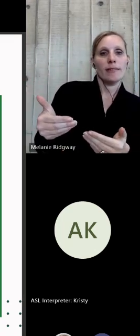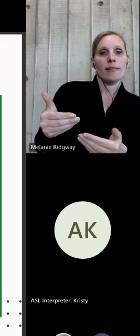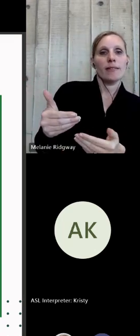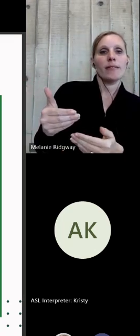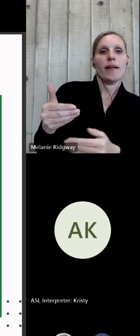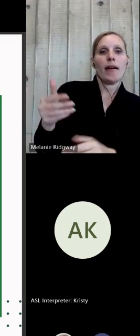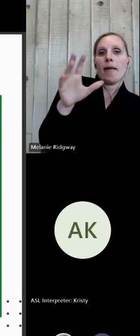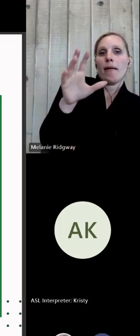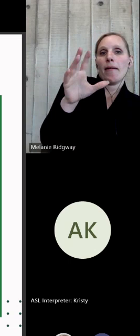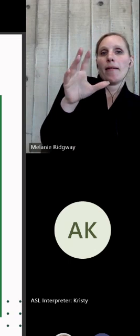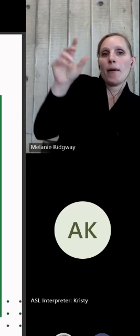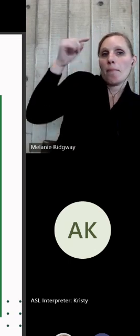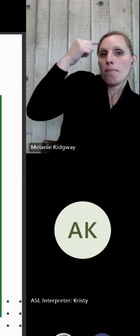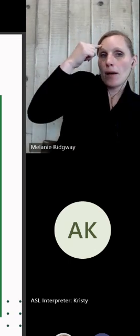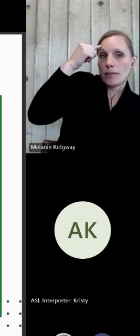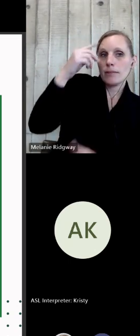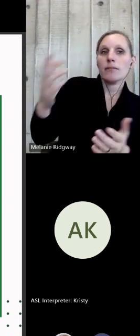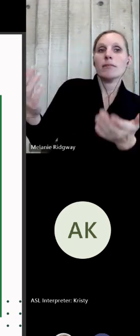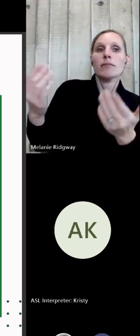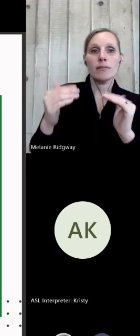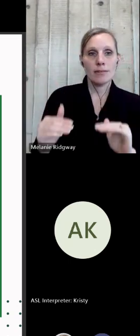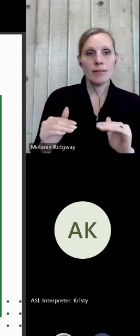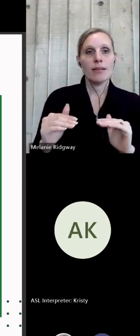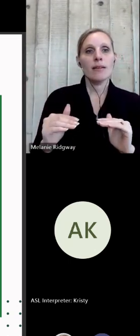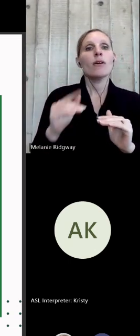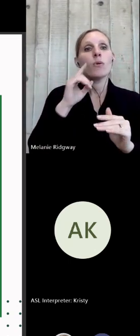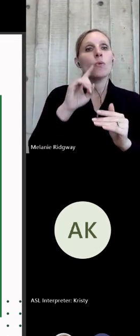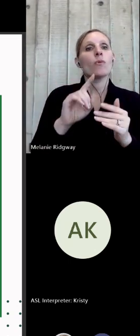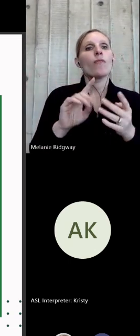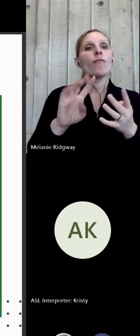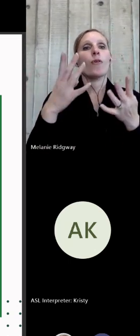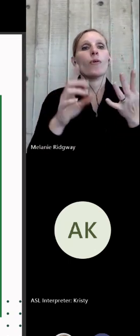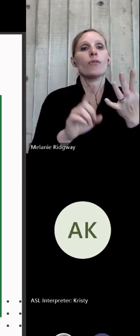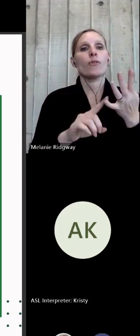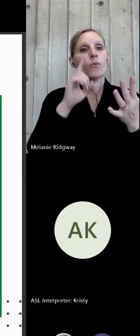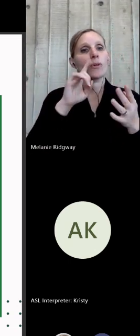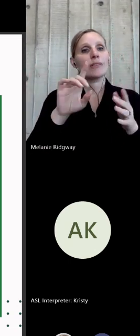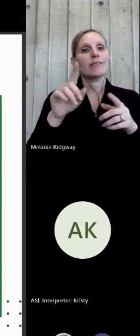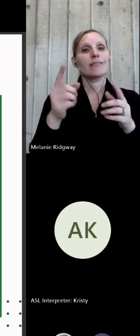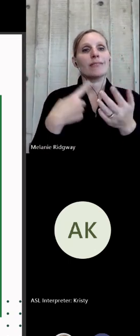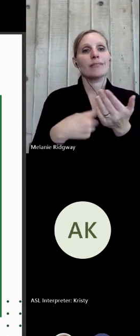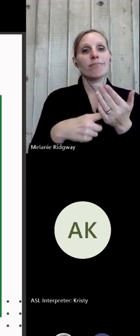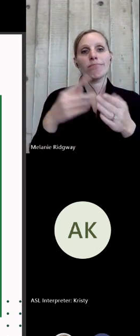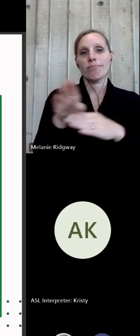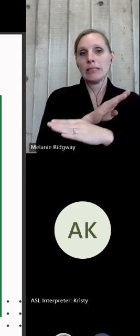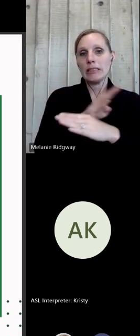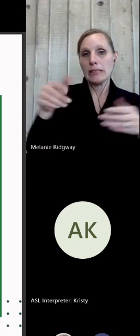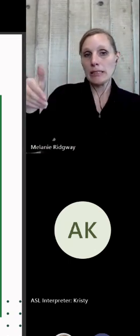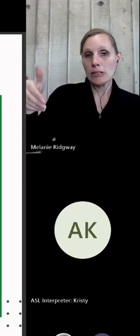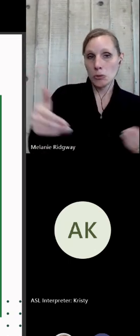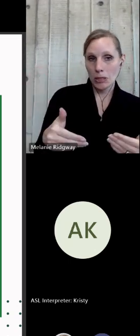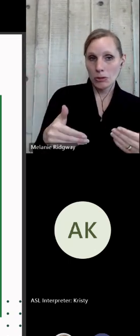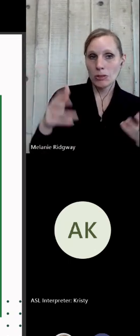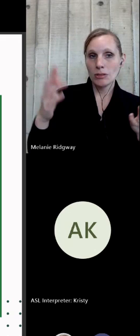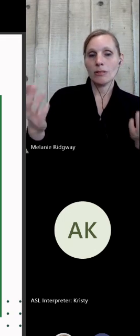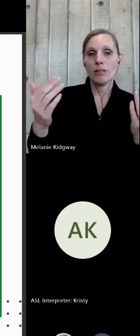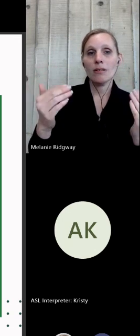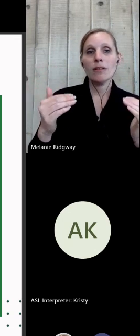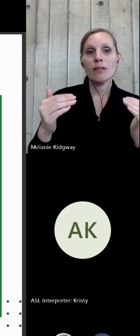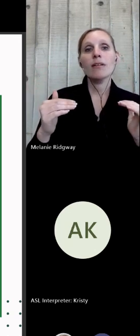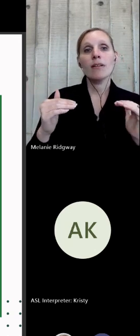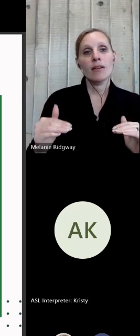we will discuss business intros. And then we will look at